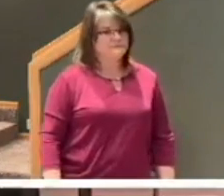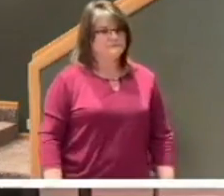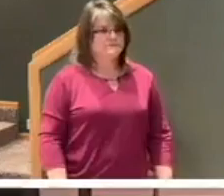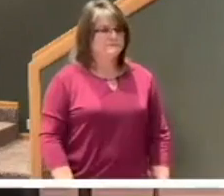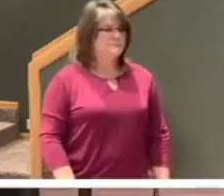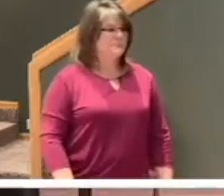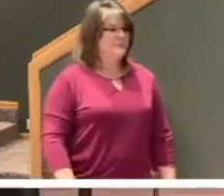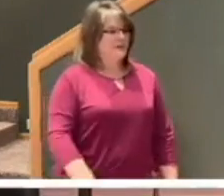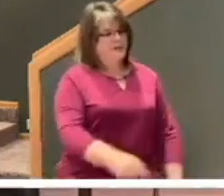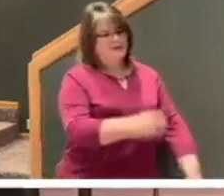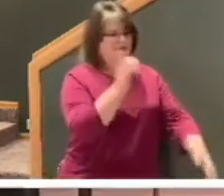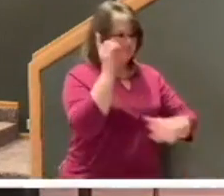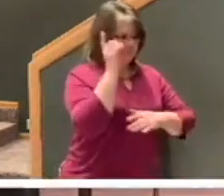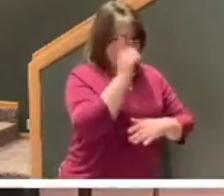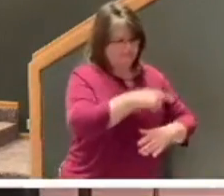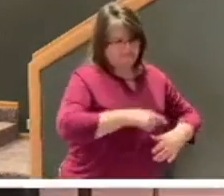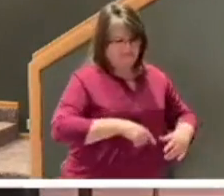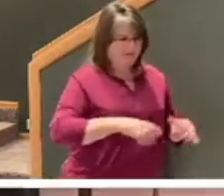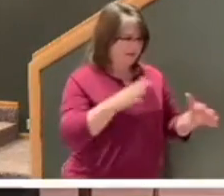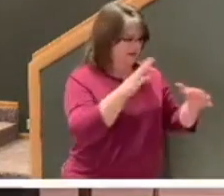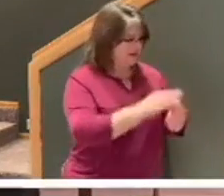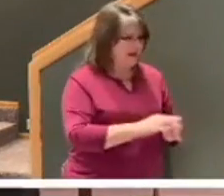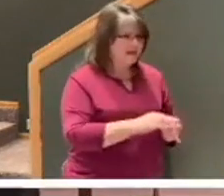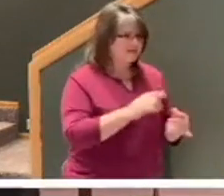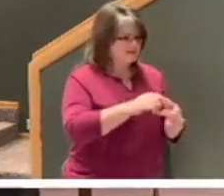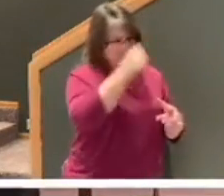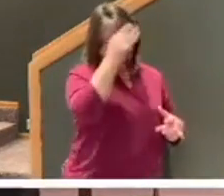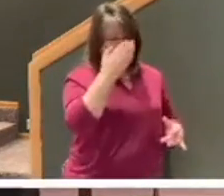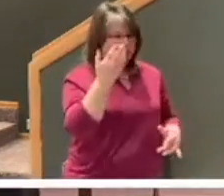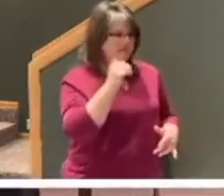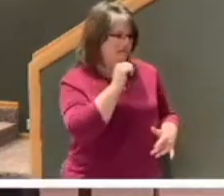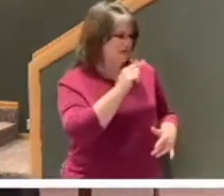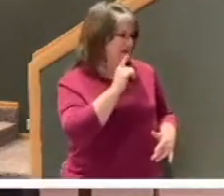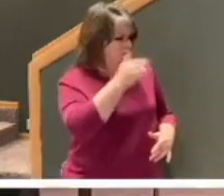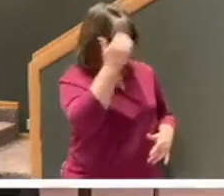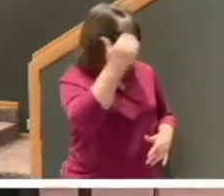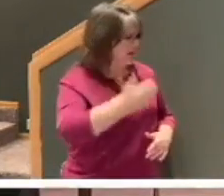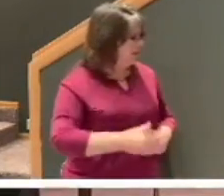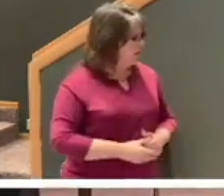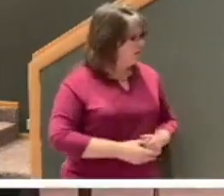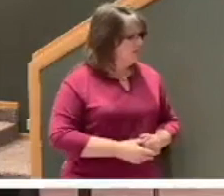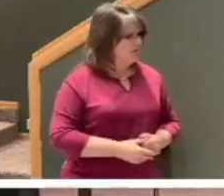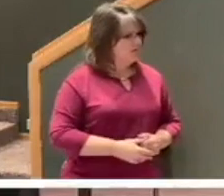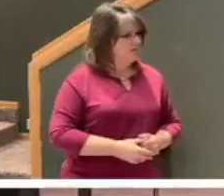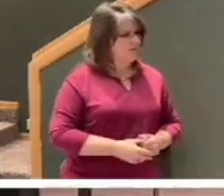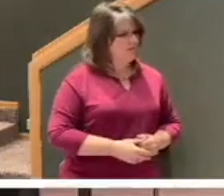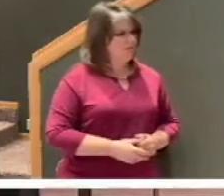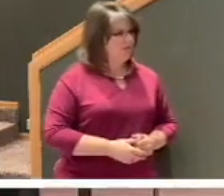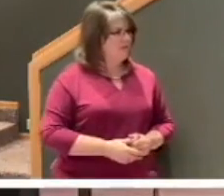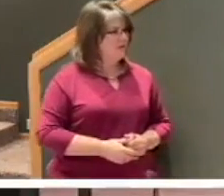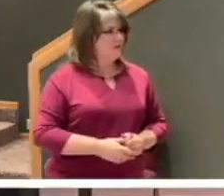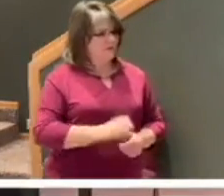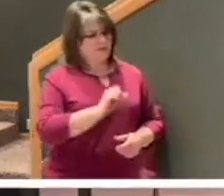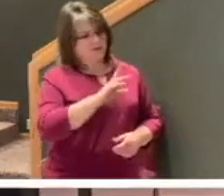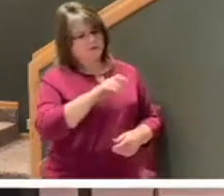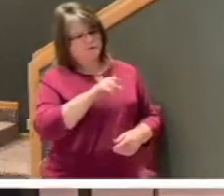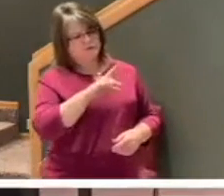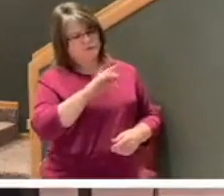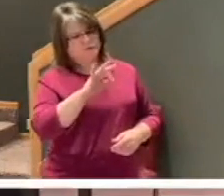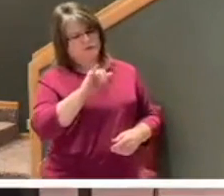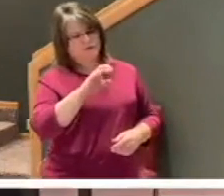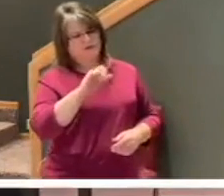This superficial connection to a God you don't really know. It's all about